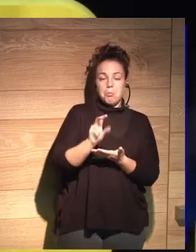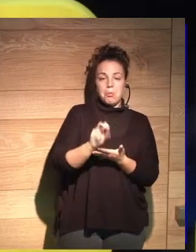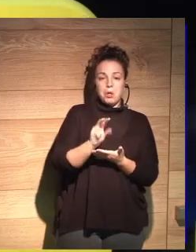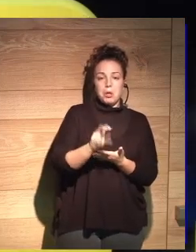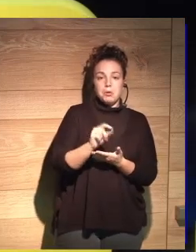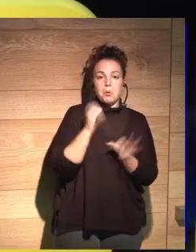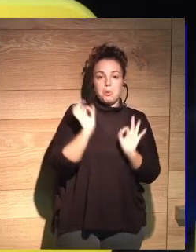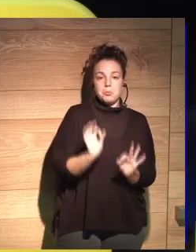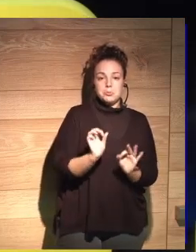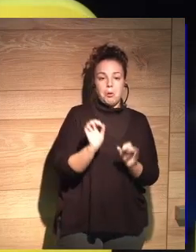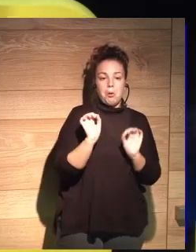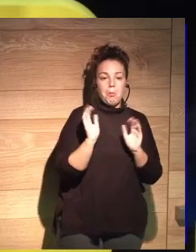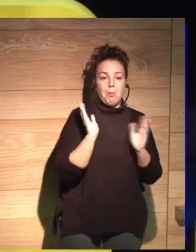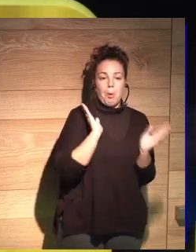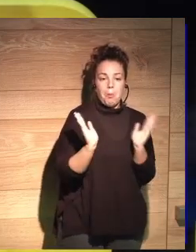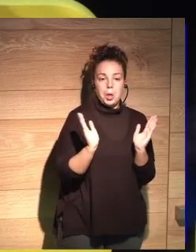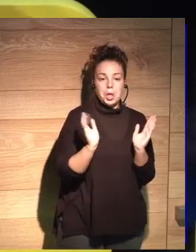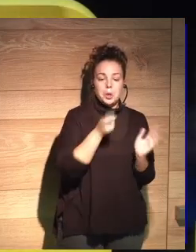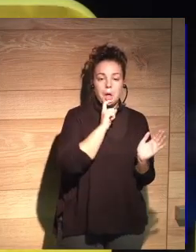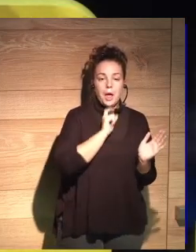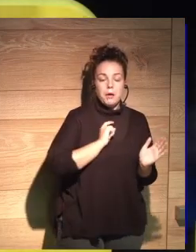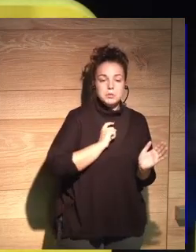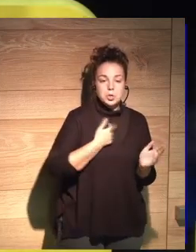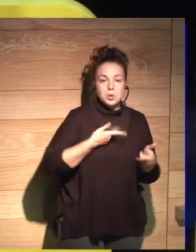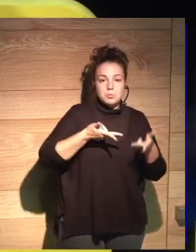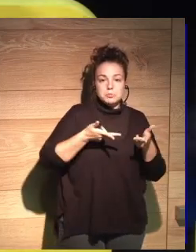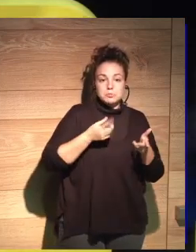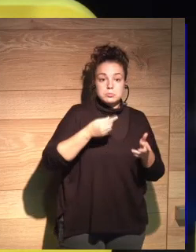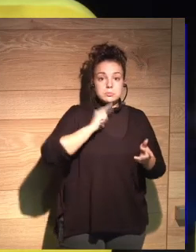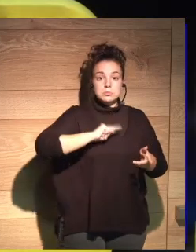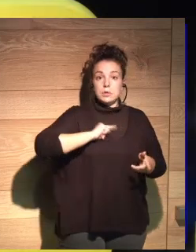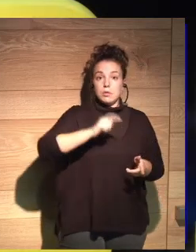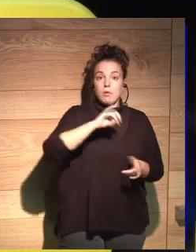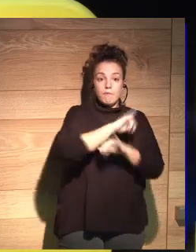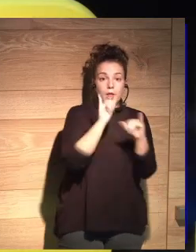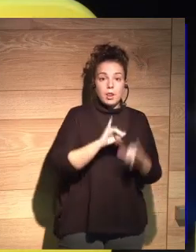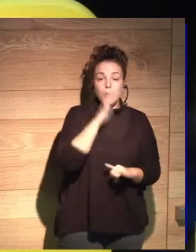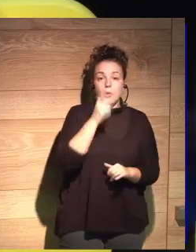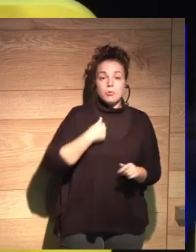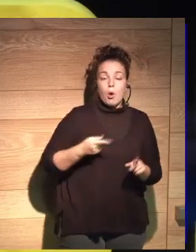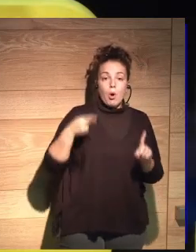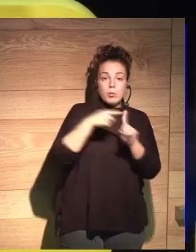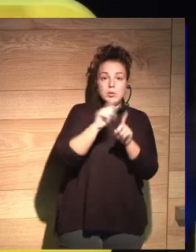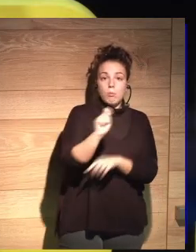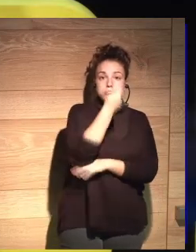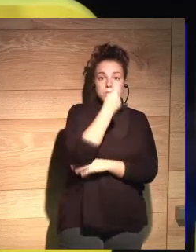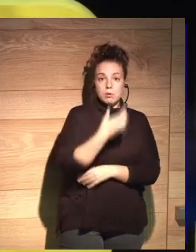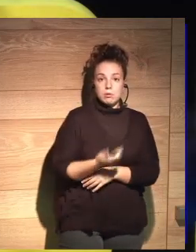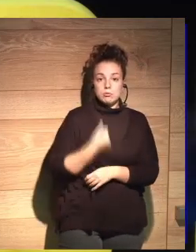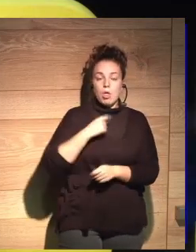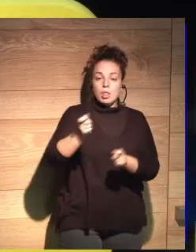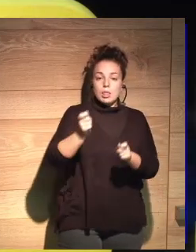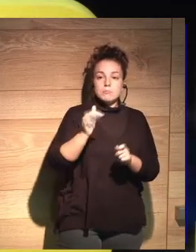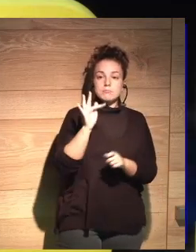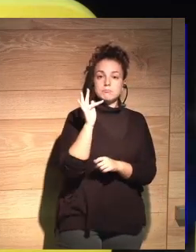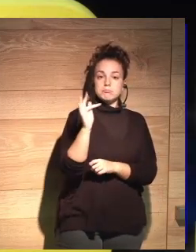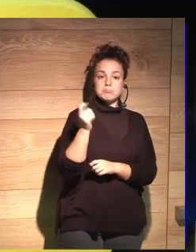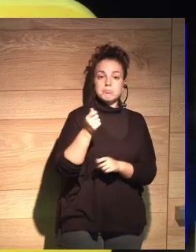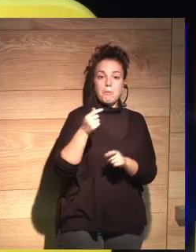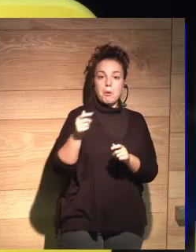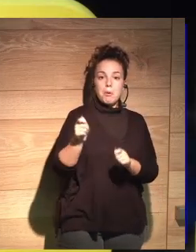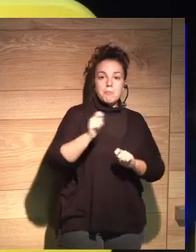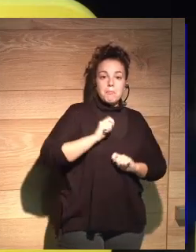me a signal, and I feel very happy because I achieved a fitness goal. I'm rewarding myself thanks to a little external device. And